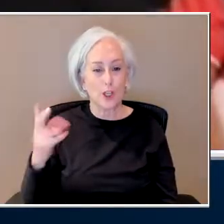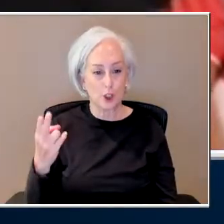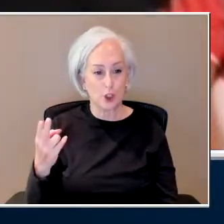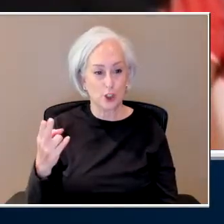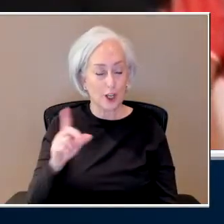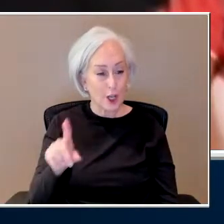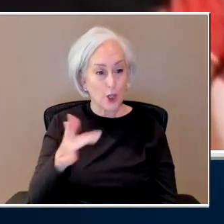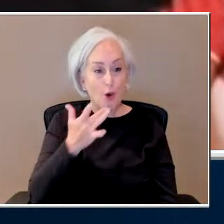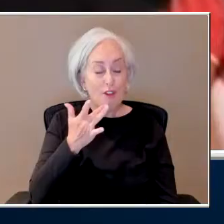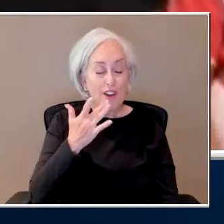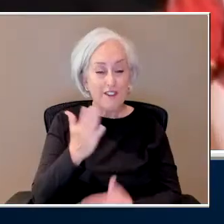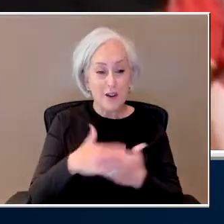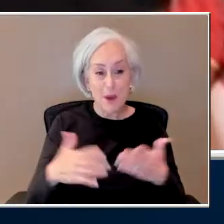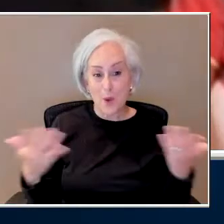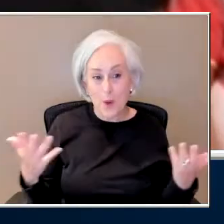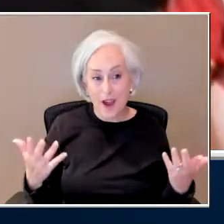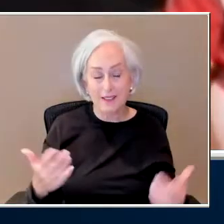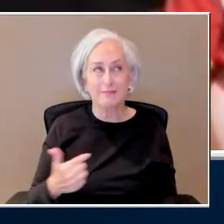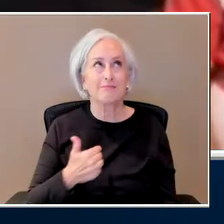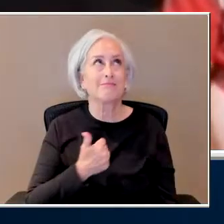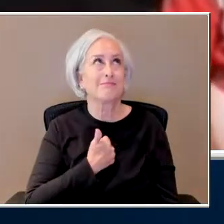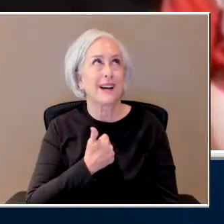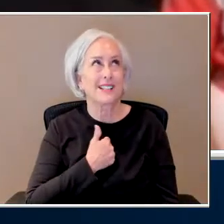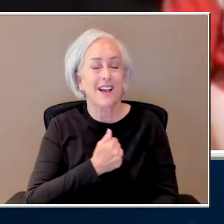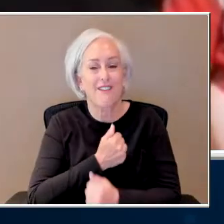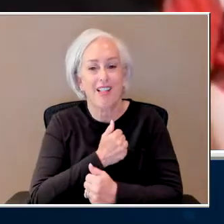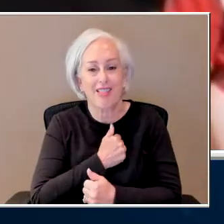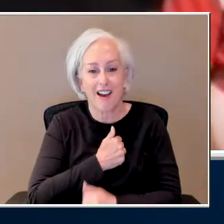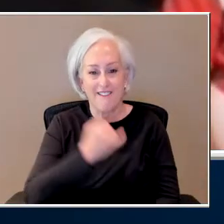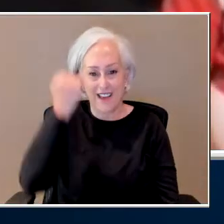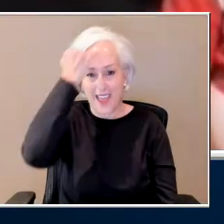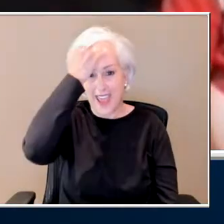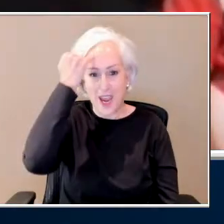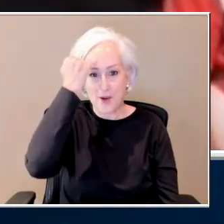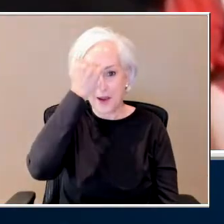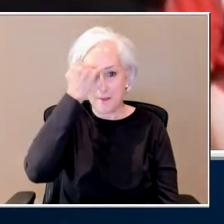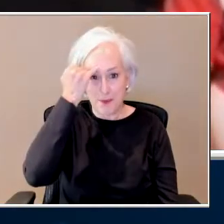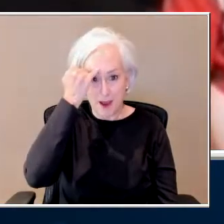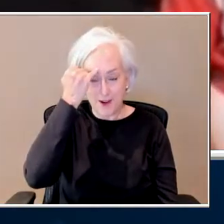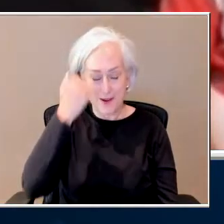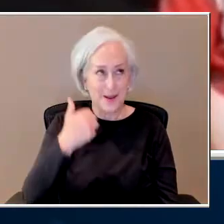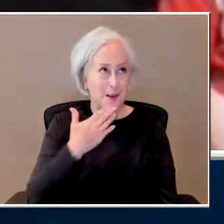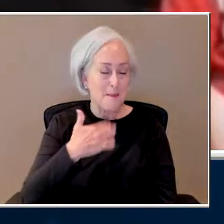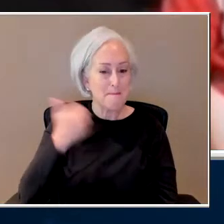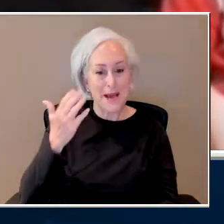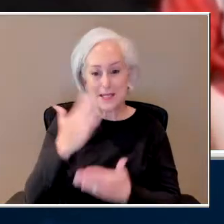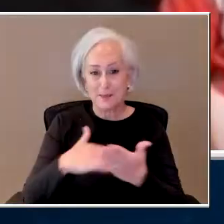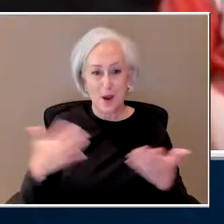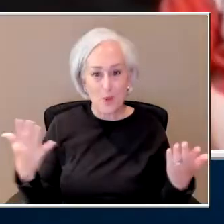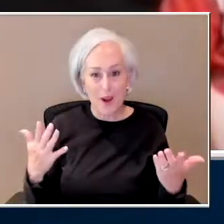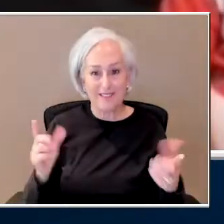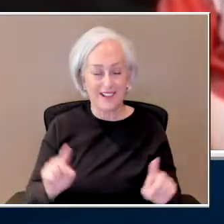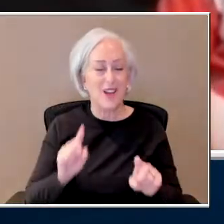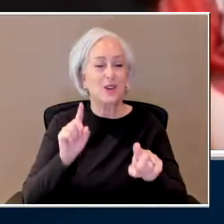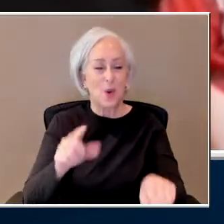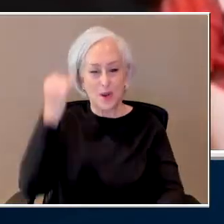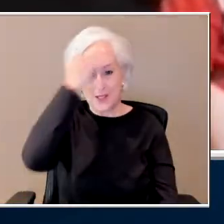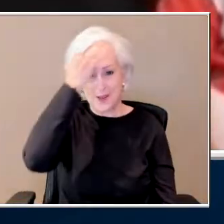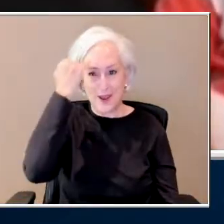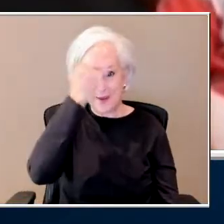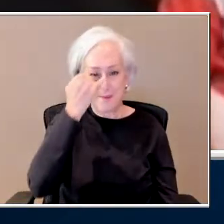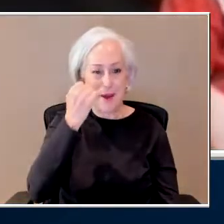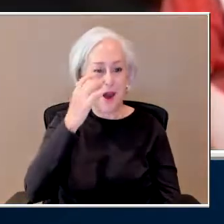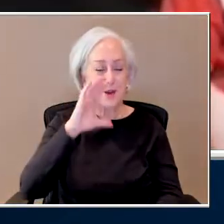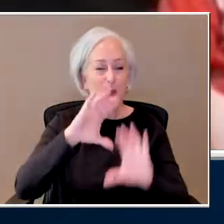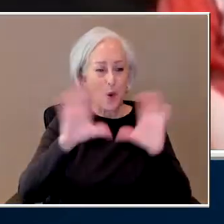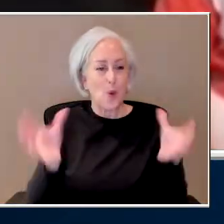Well, I am a huge Harry Potter fan, so my highlight was being able to go to Harry Potter World at Universal Studios.